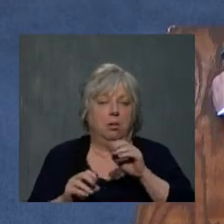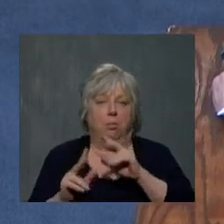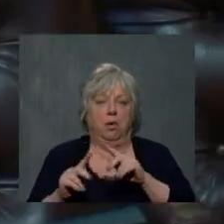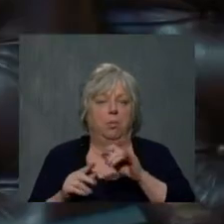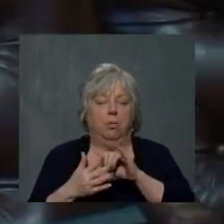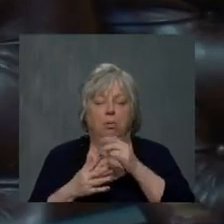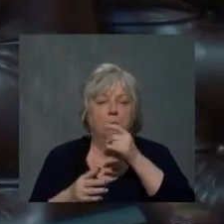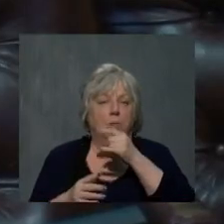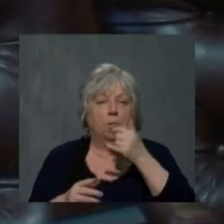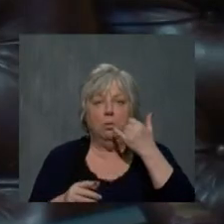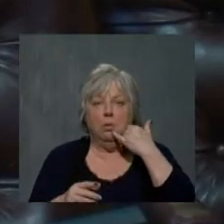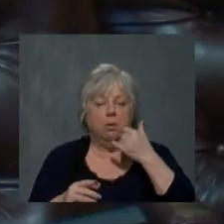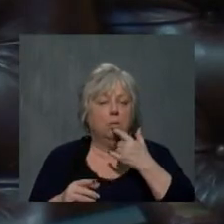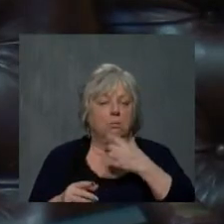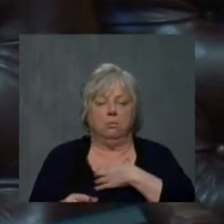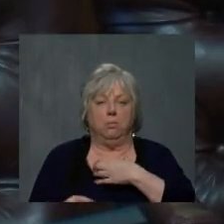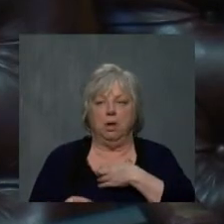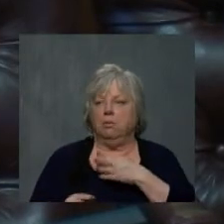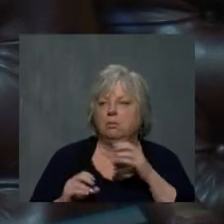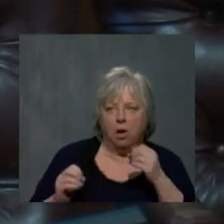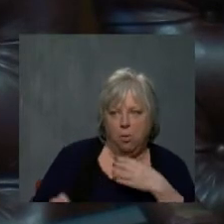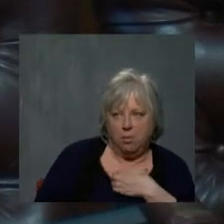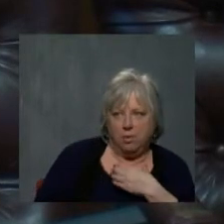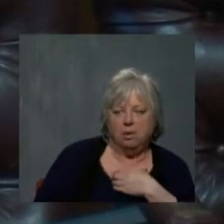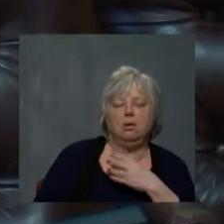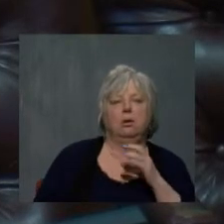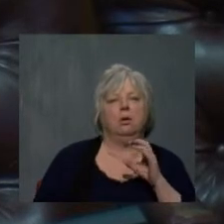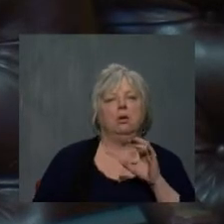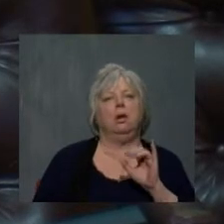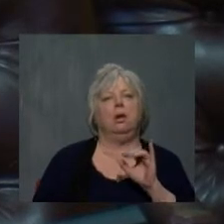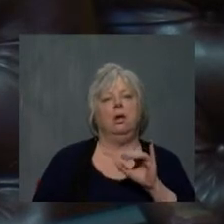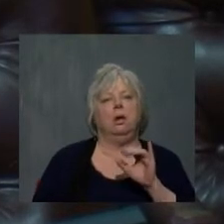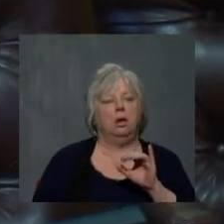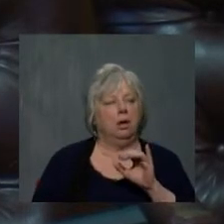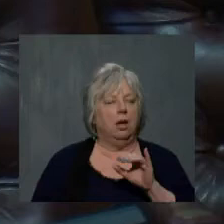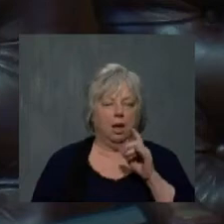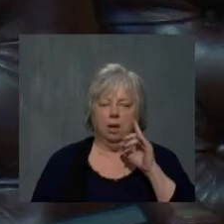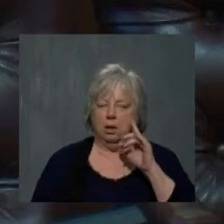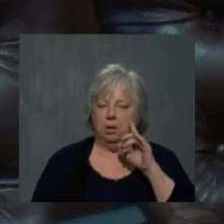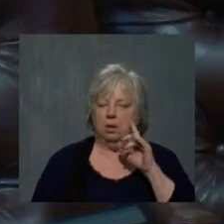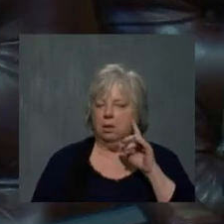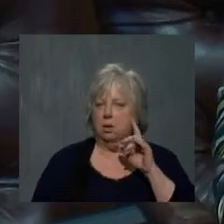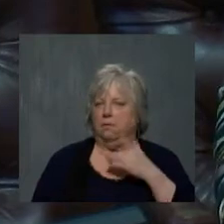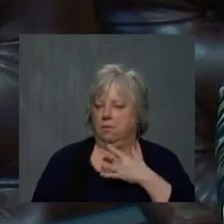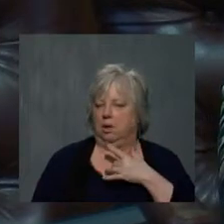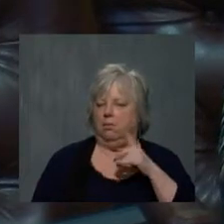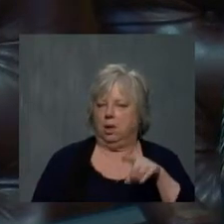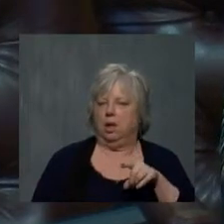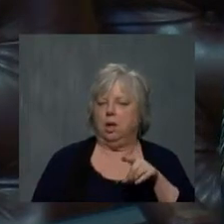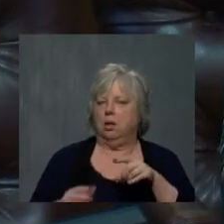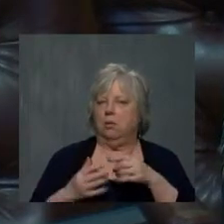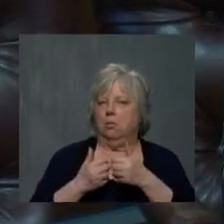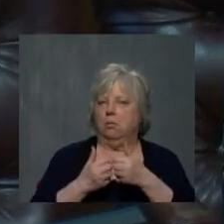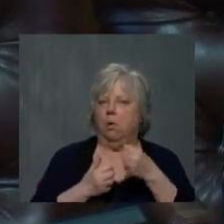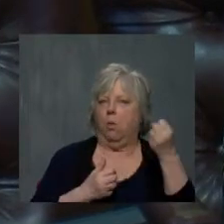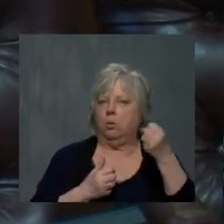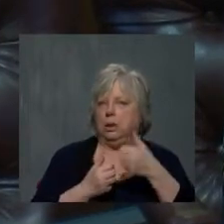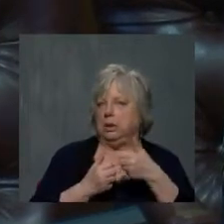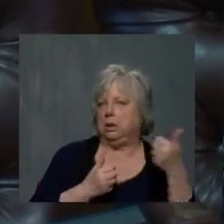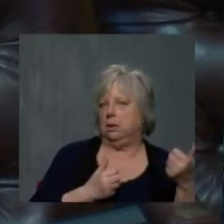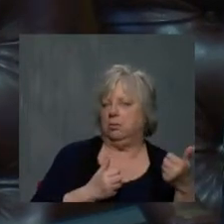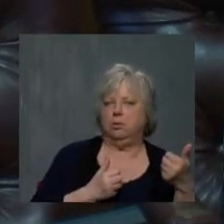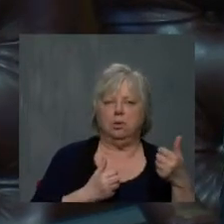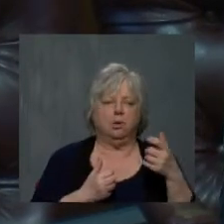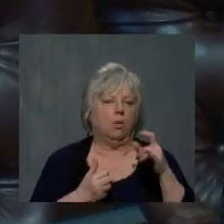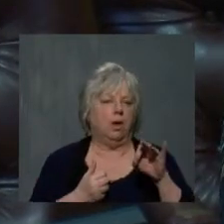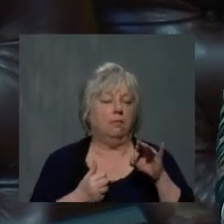opposition. There was no opposition. Okay. All right. Well, I still think we need to keep it separate. So if there